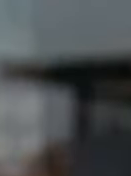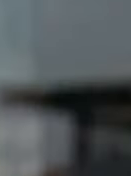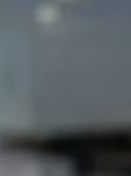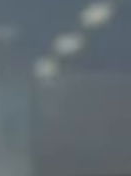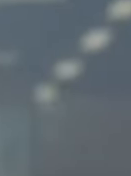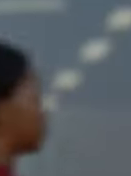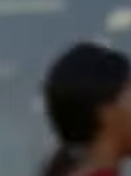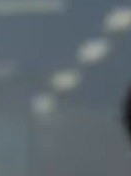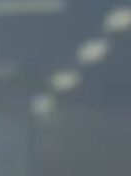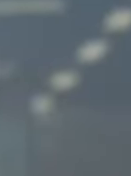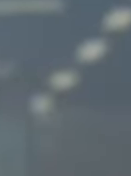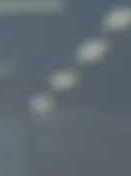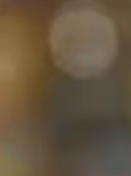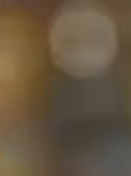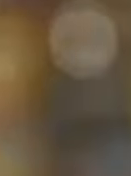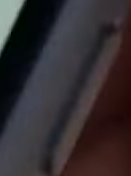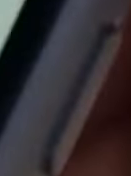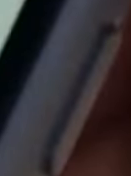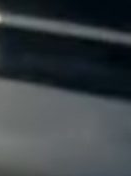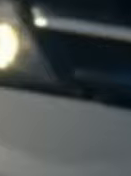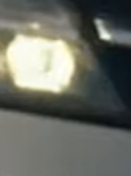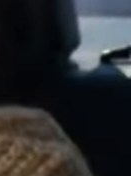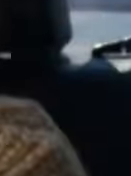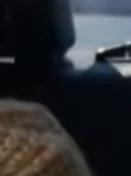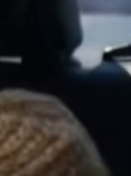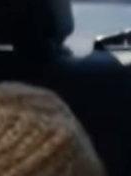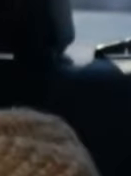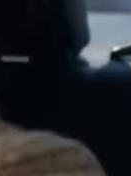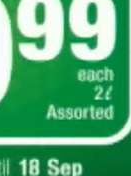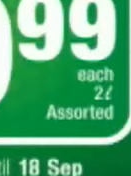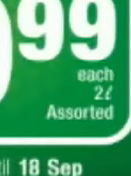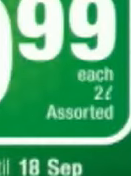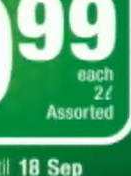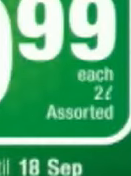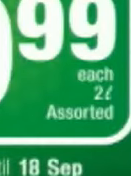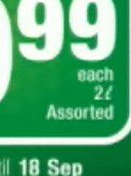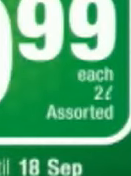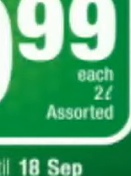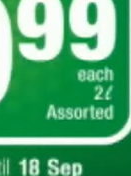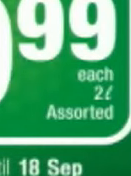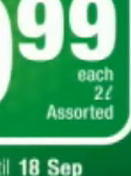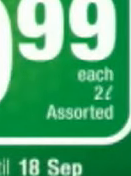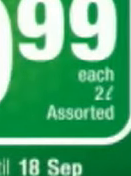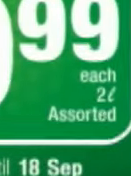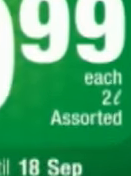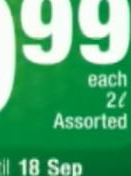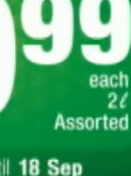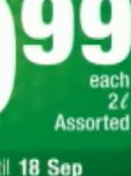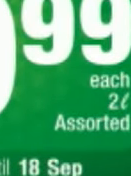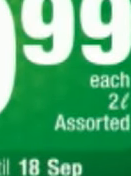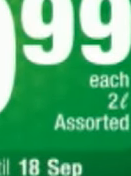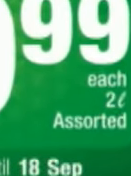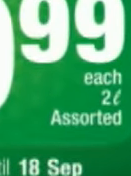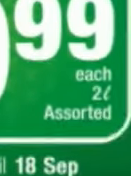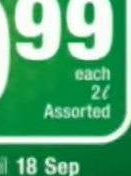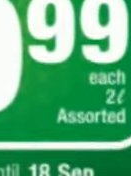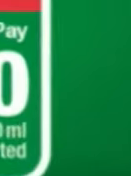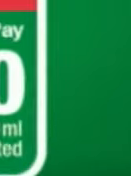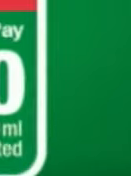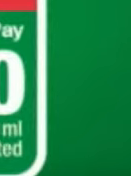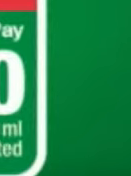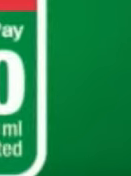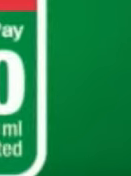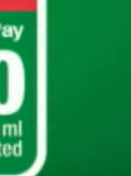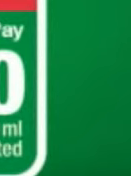want most. Plus, get amazing savings like 2-liter Spa ice cream for only $50.99